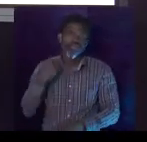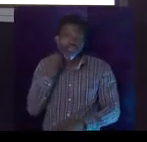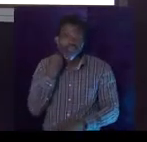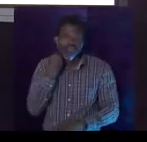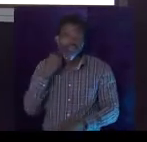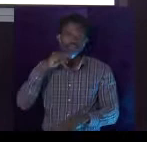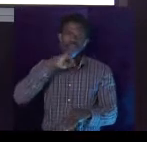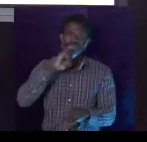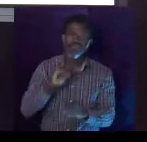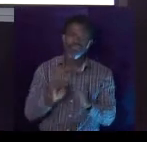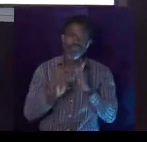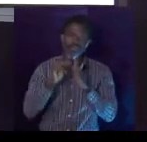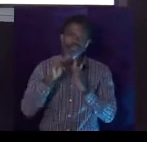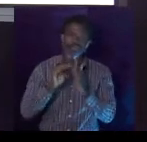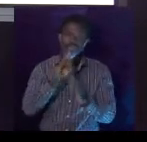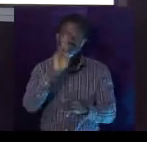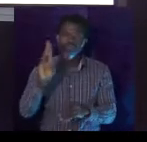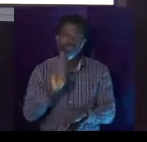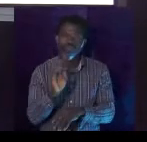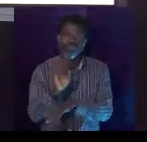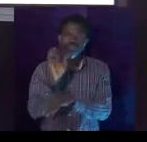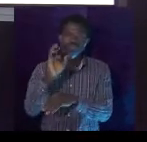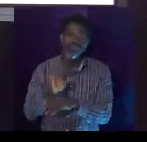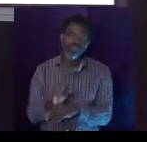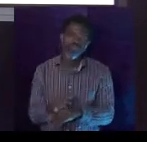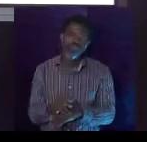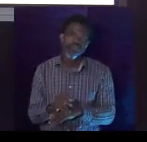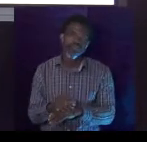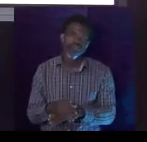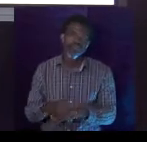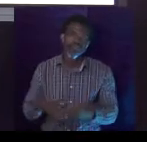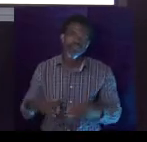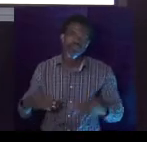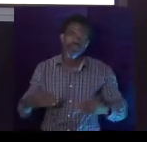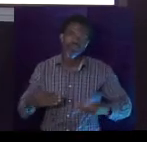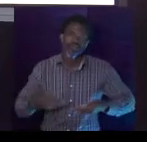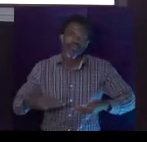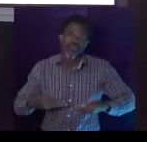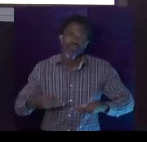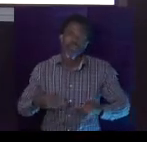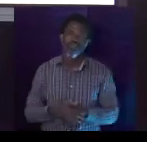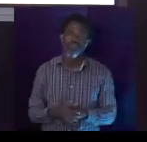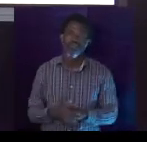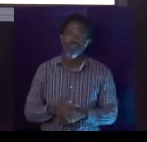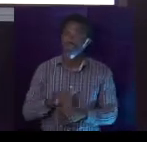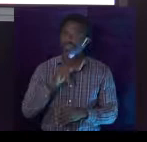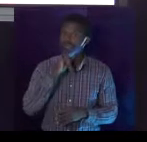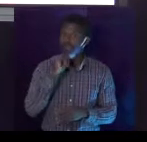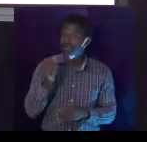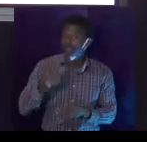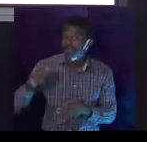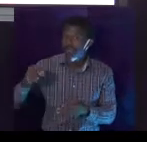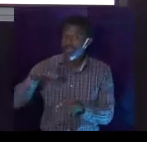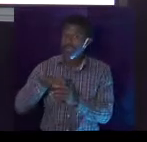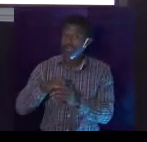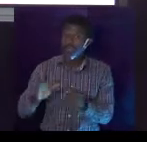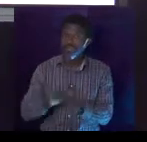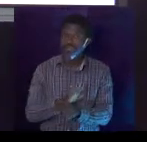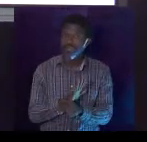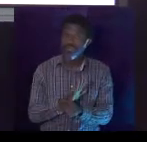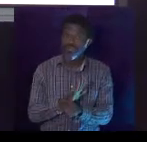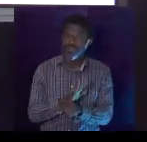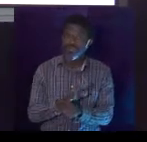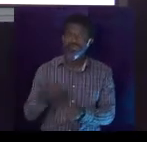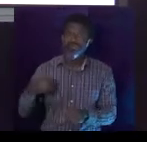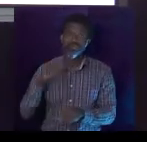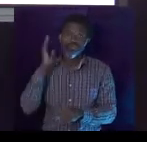temperature is measured using the Celsius scale. We said that yesterday, and that Celsius scale is not written in full. Usually we